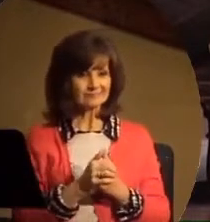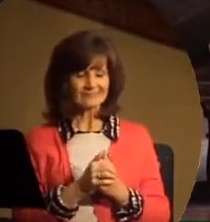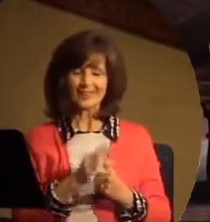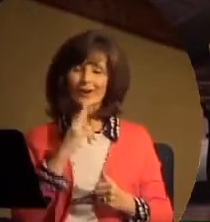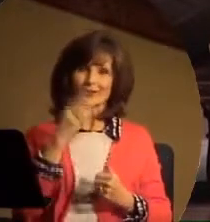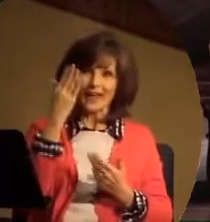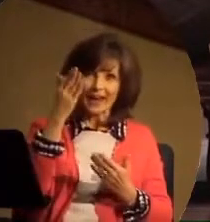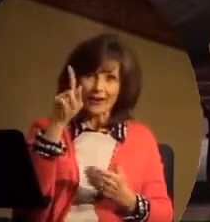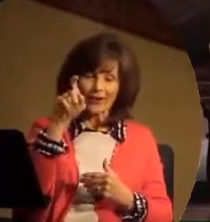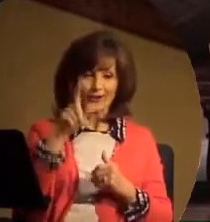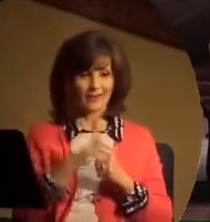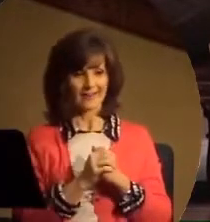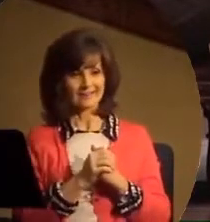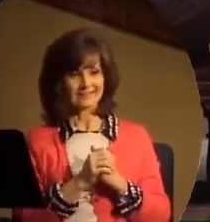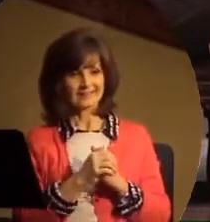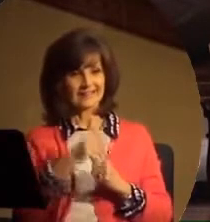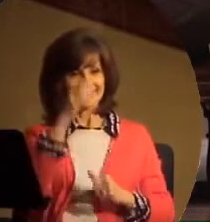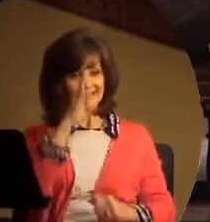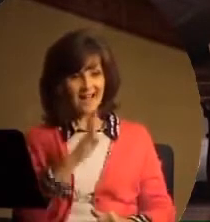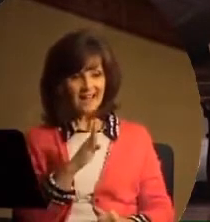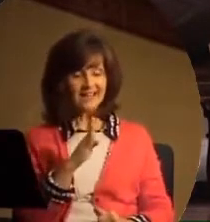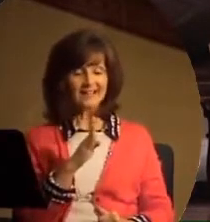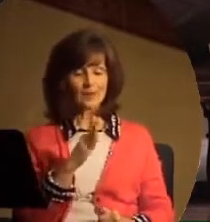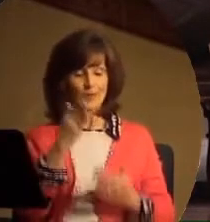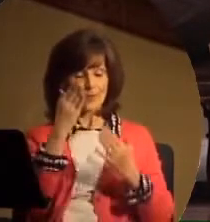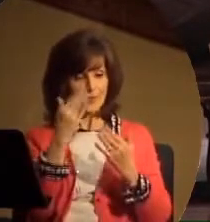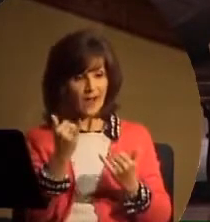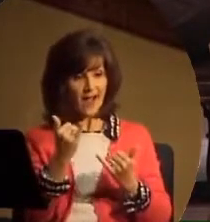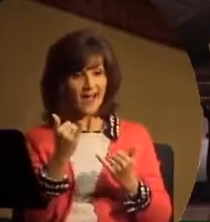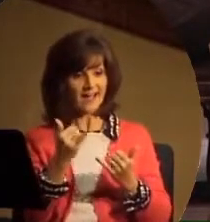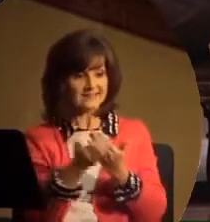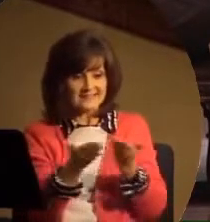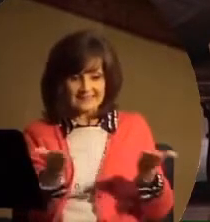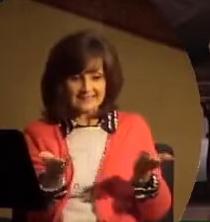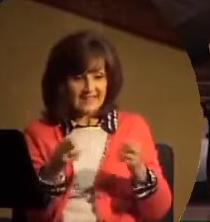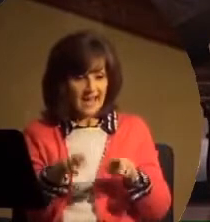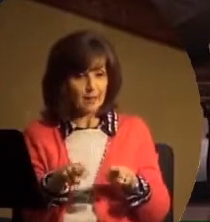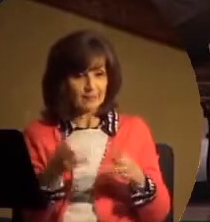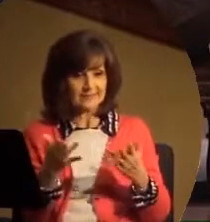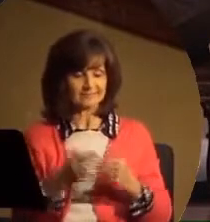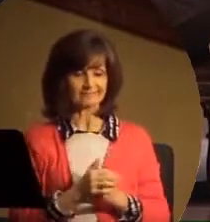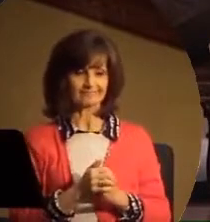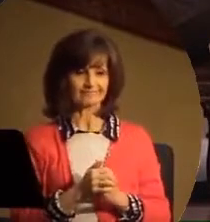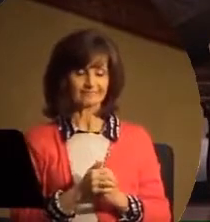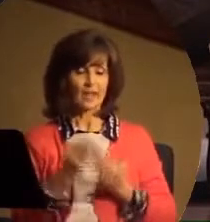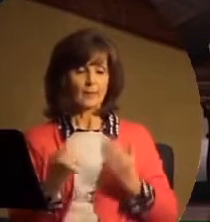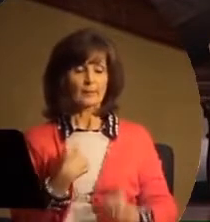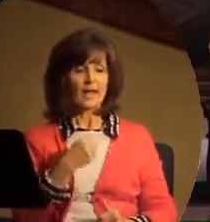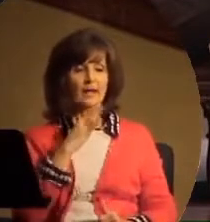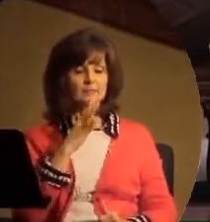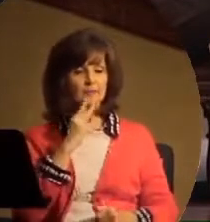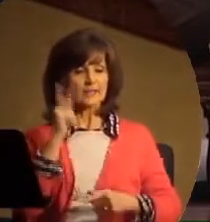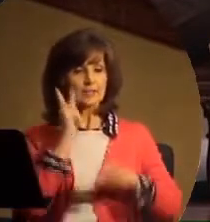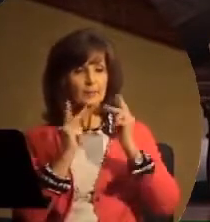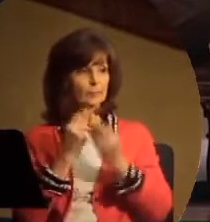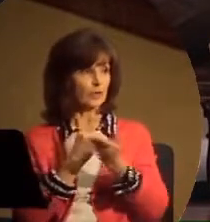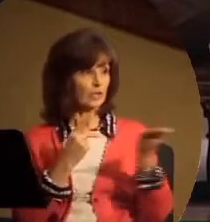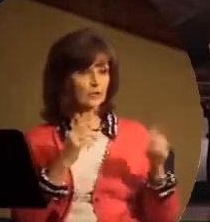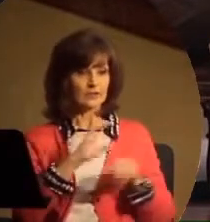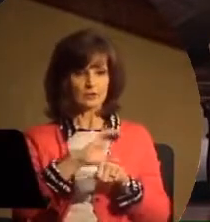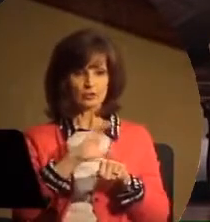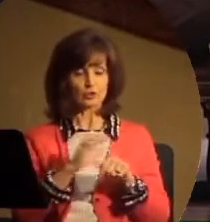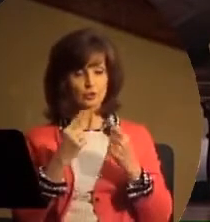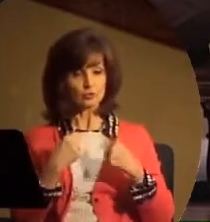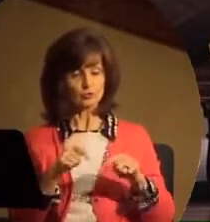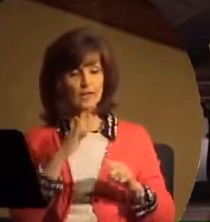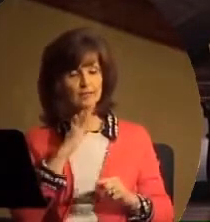you there? God, why is this happening? Maybe I'm speaking to people here in this church tonight, and you've